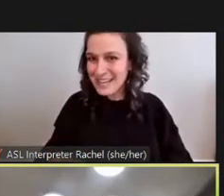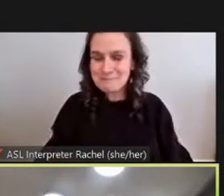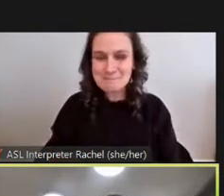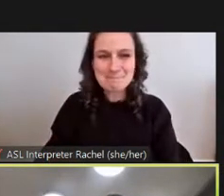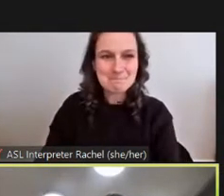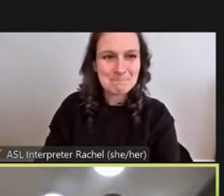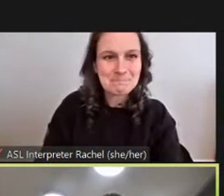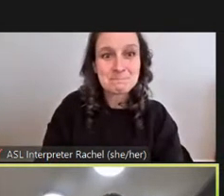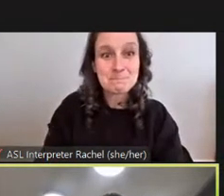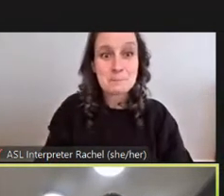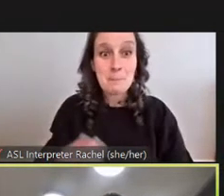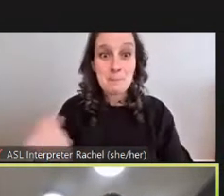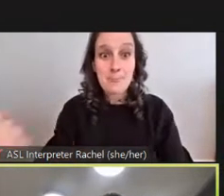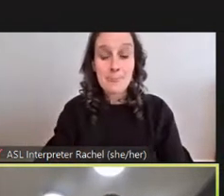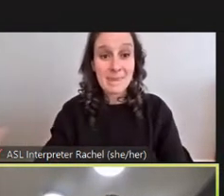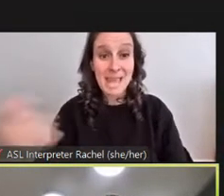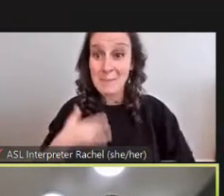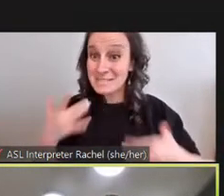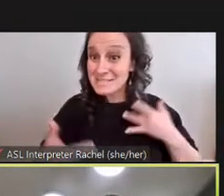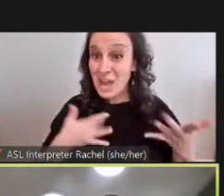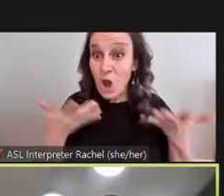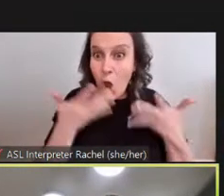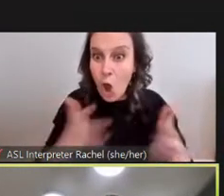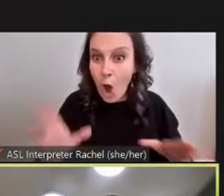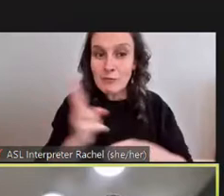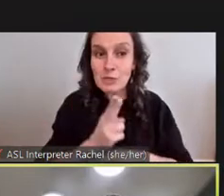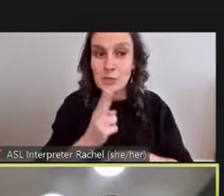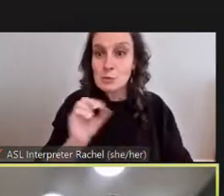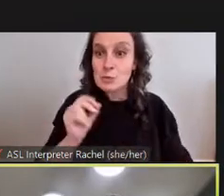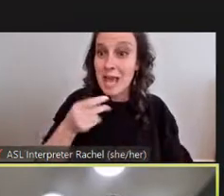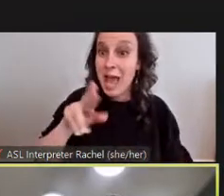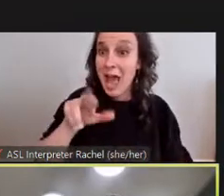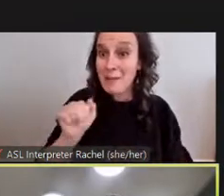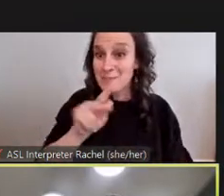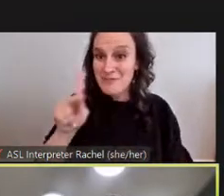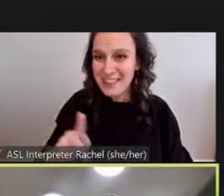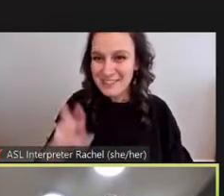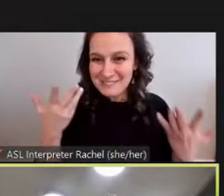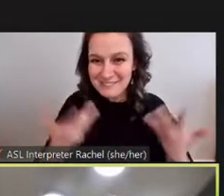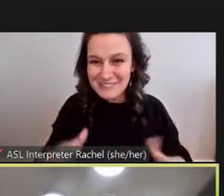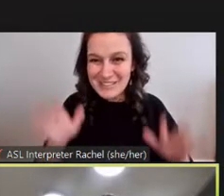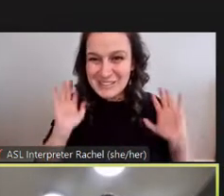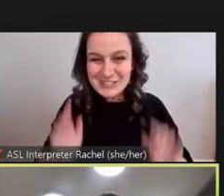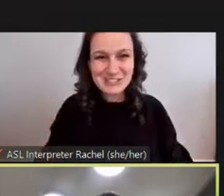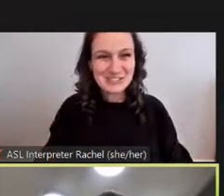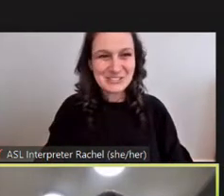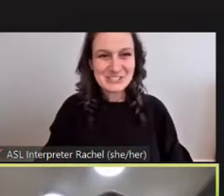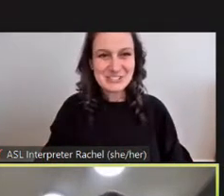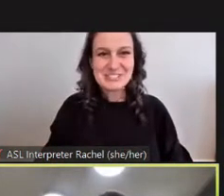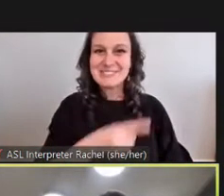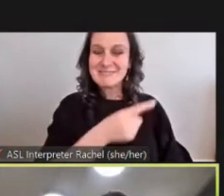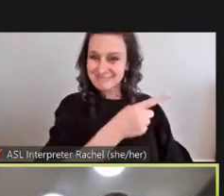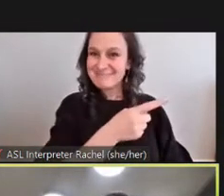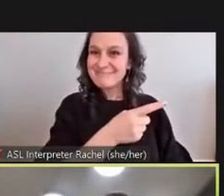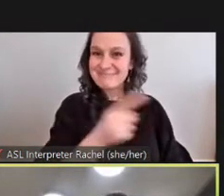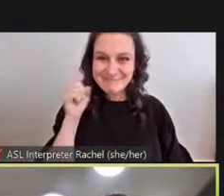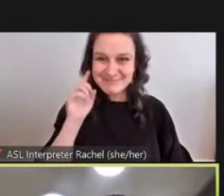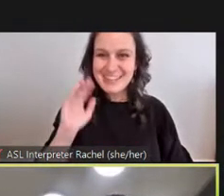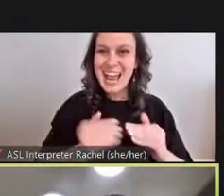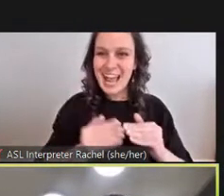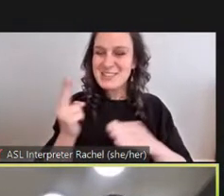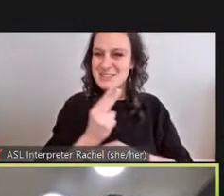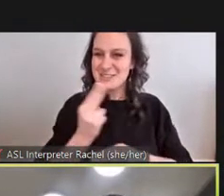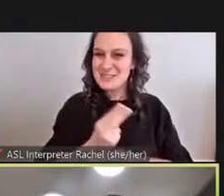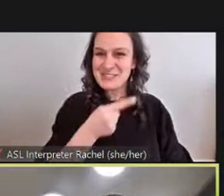Then I'm excited that it has been used already at the Opera Philadelphia. And yeah, we've heard of how you guys